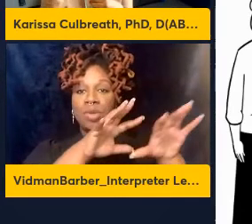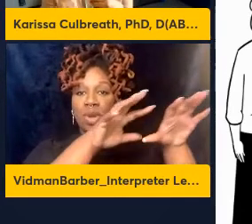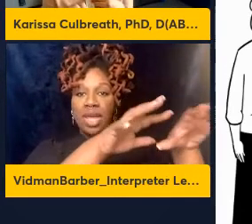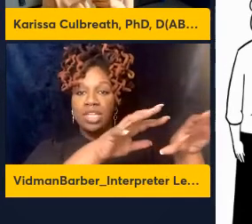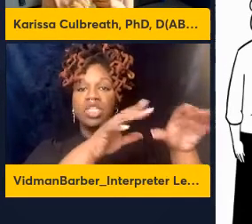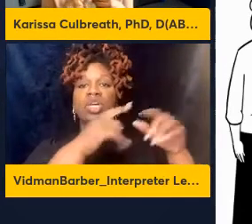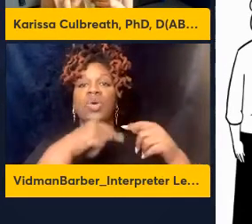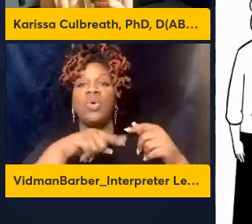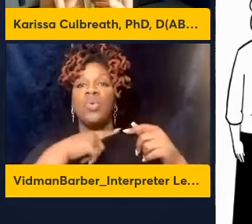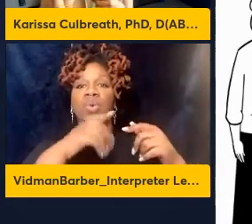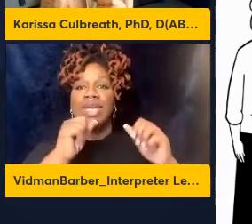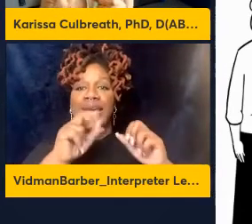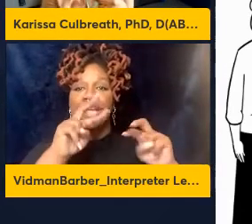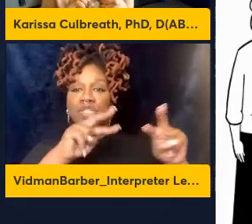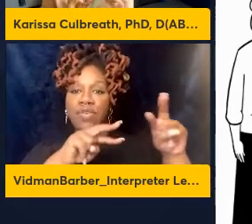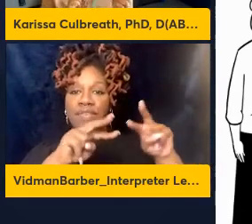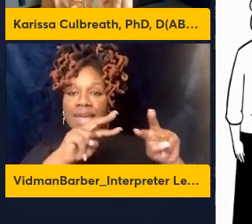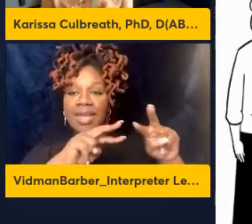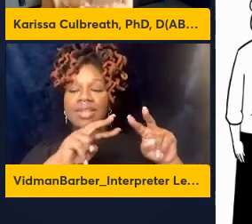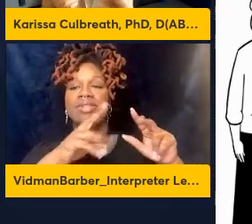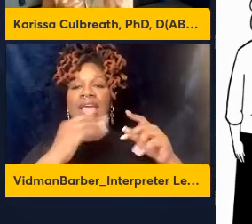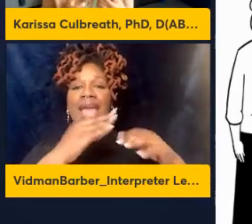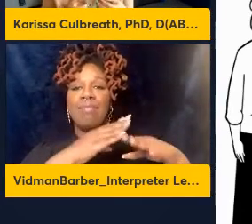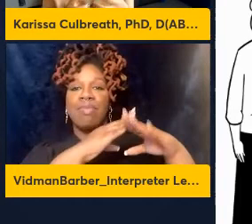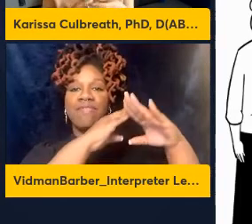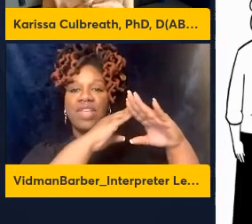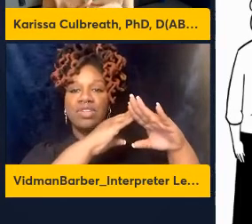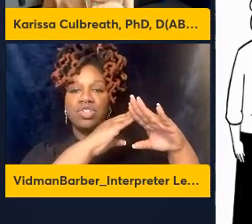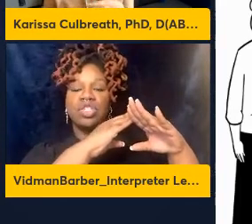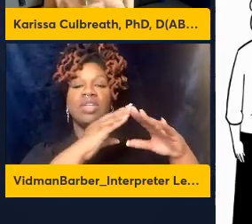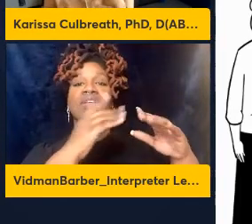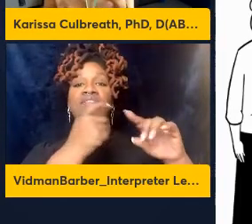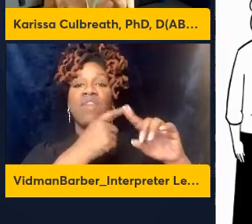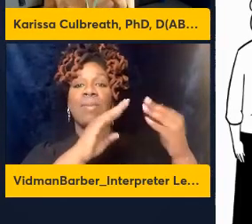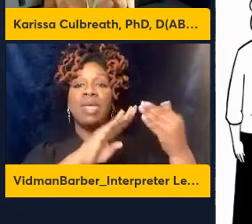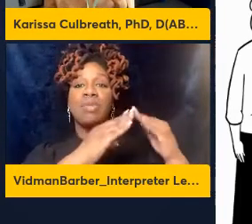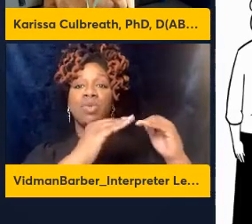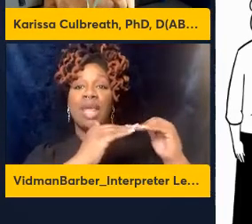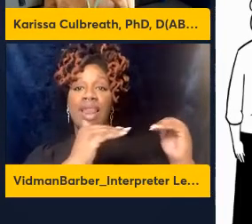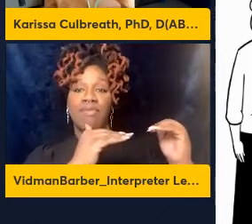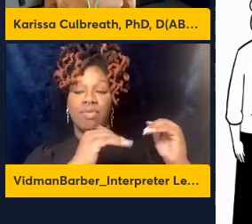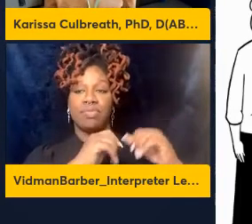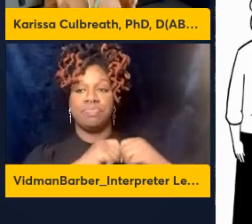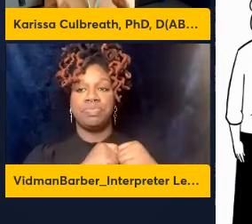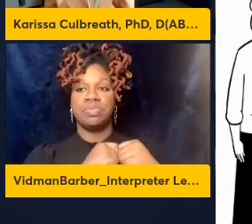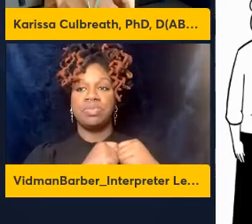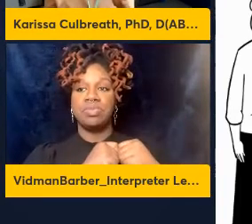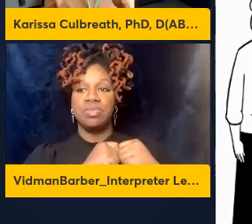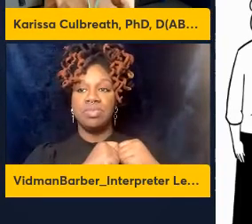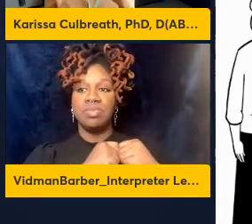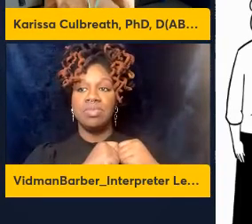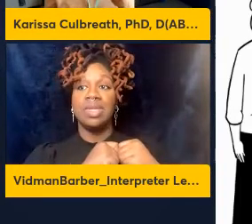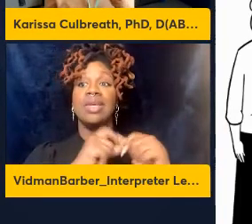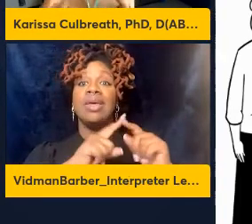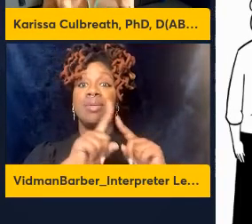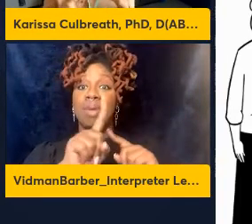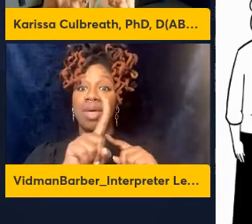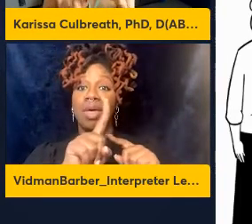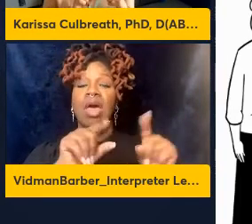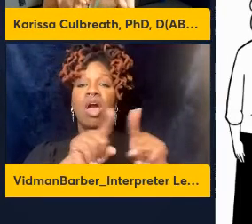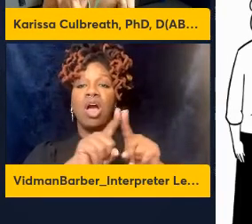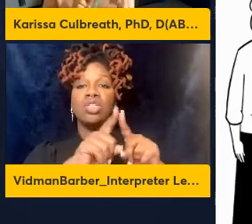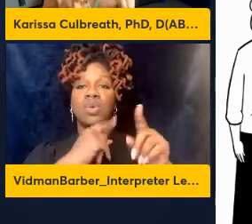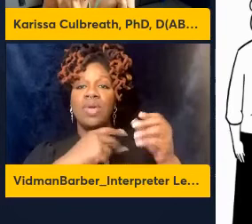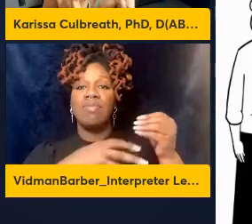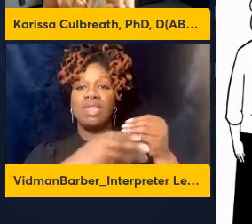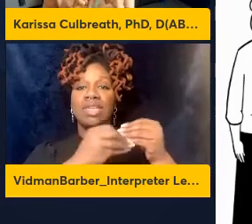of surveillance and prevention at the community level. But we also have additional